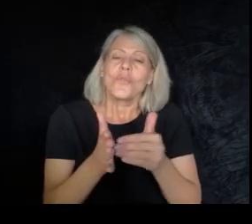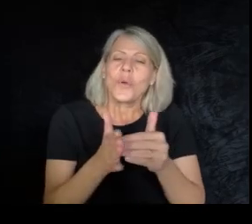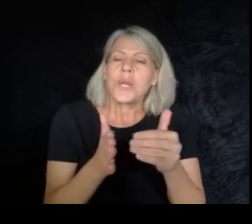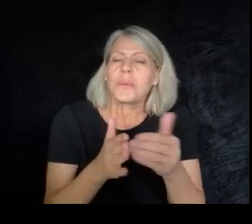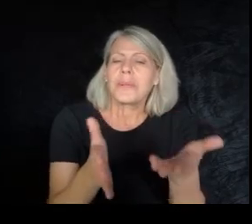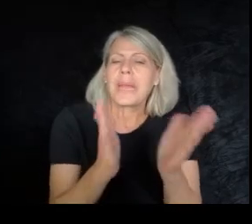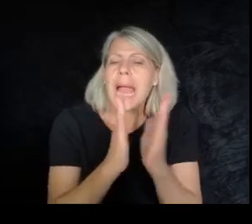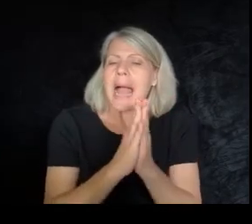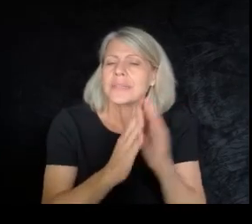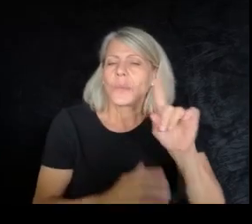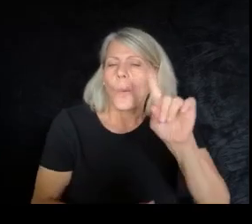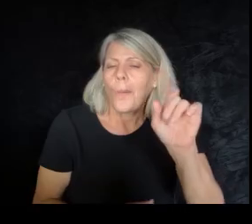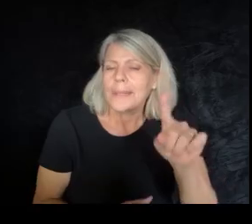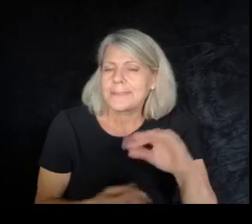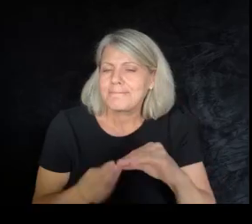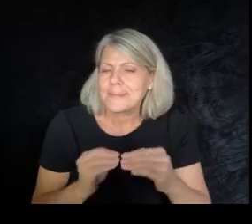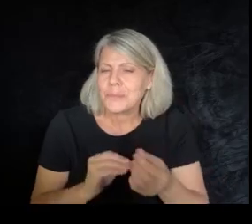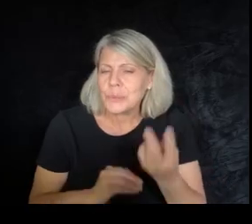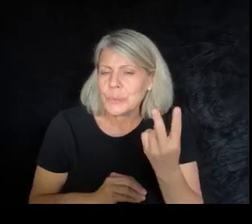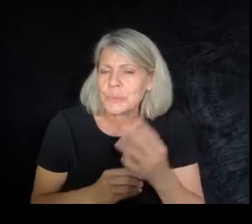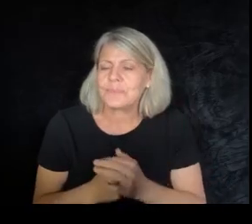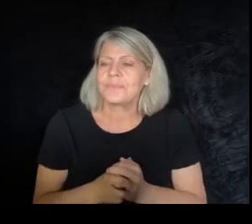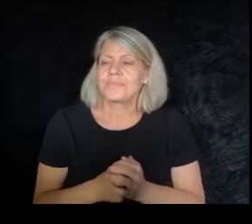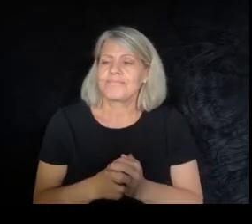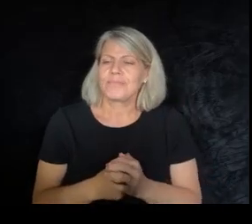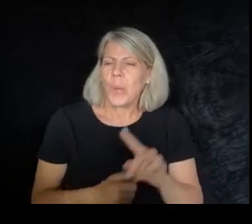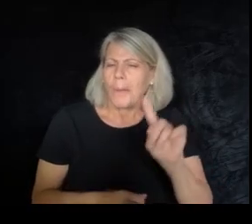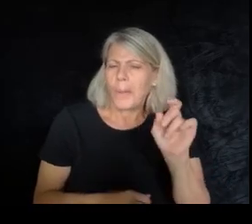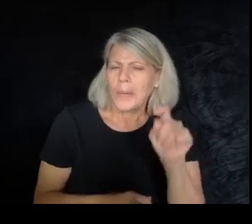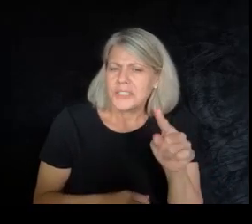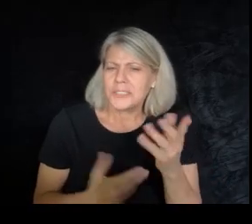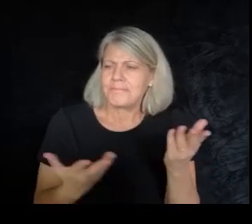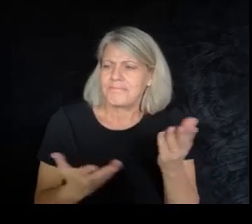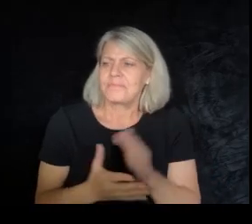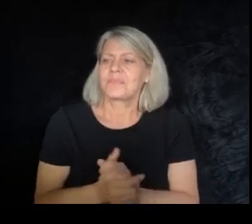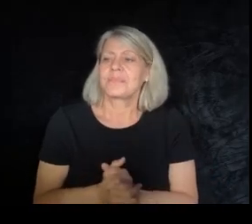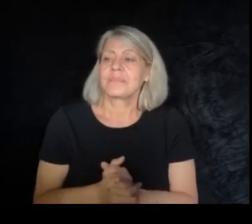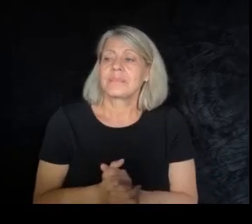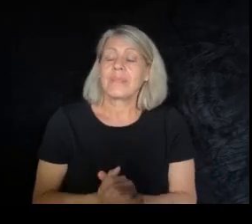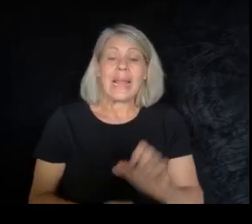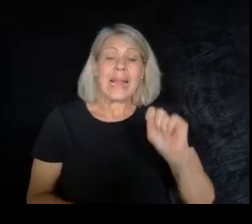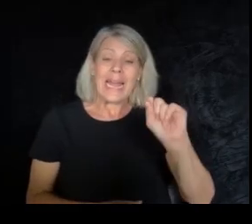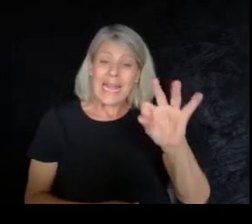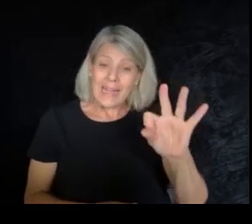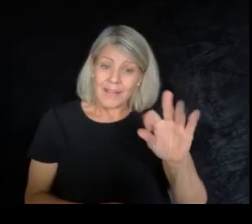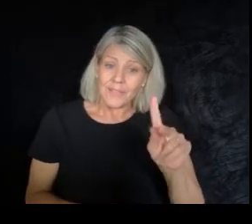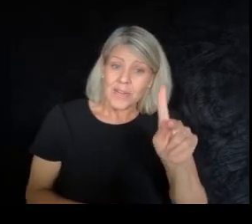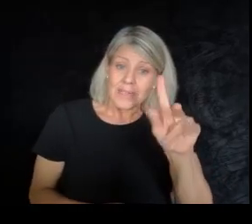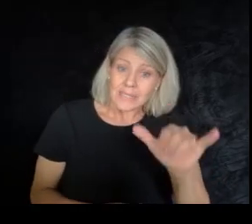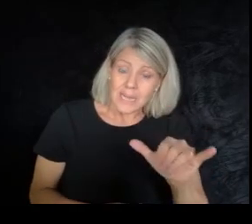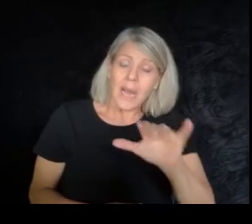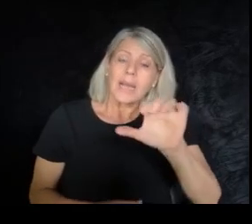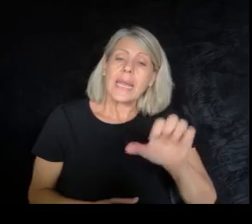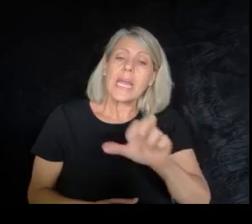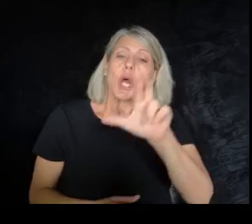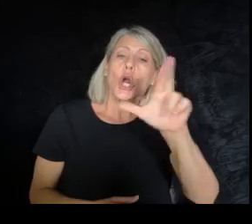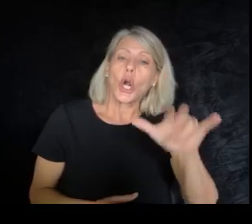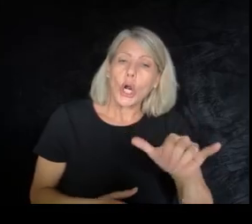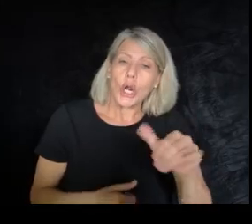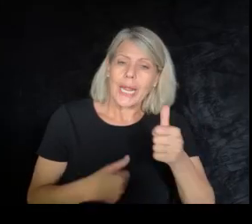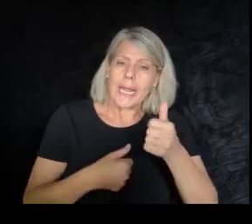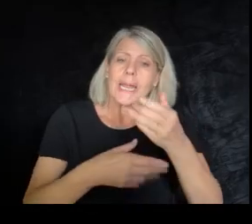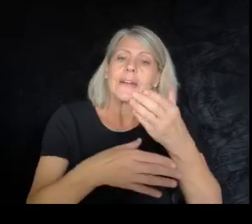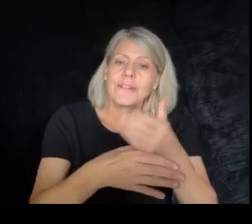Frequently asked question. Question. If a Kentucky Early Intervention